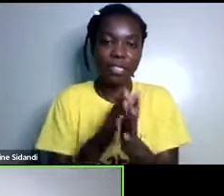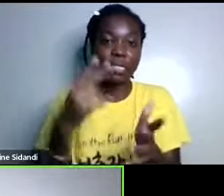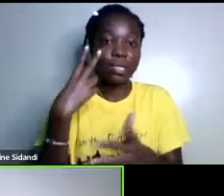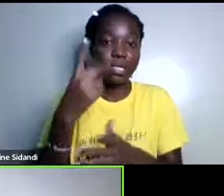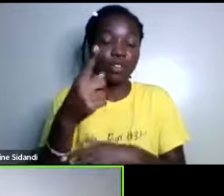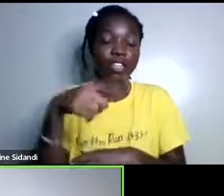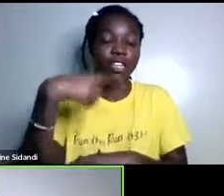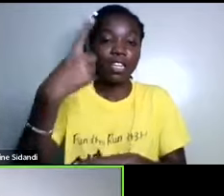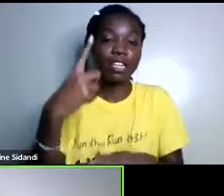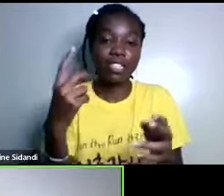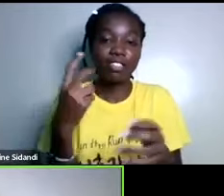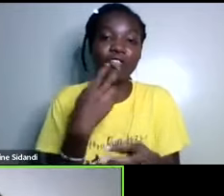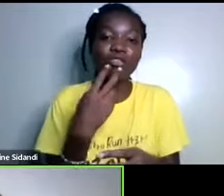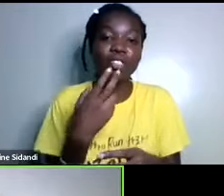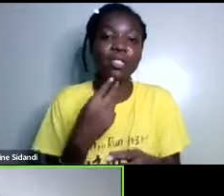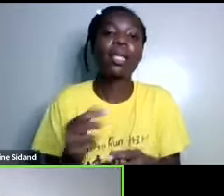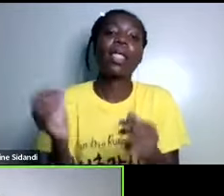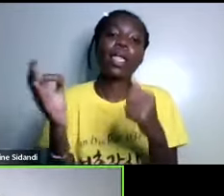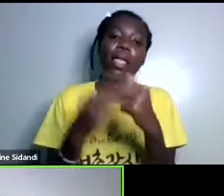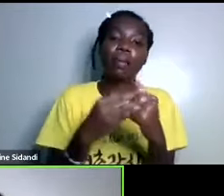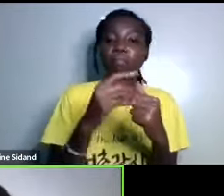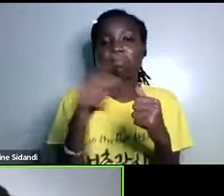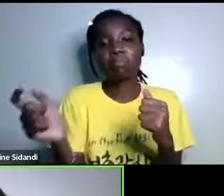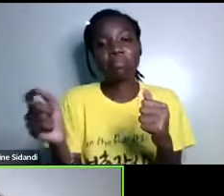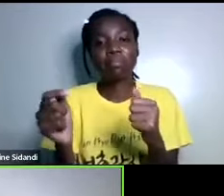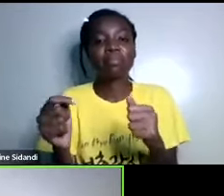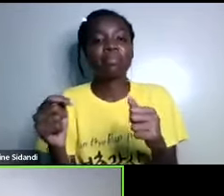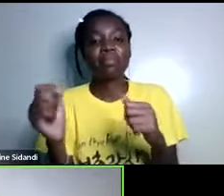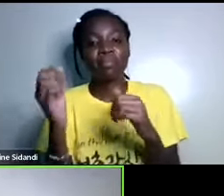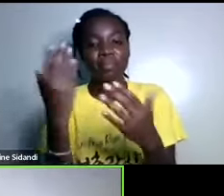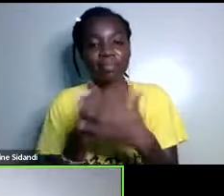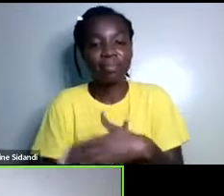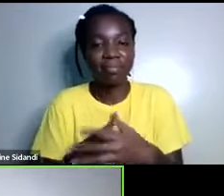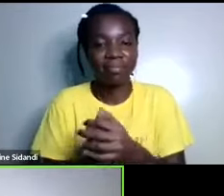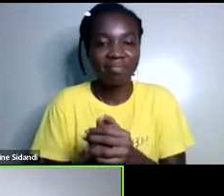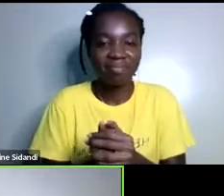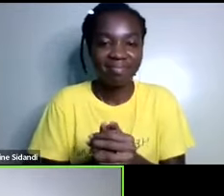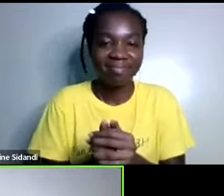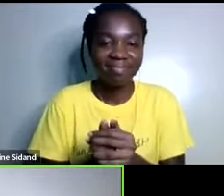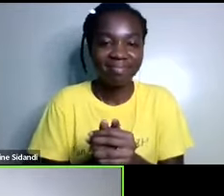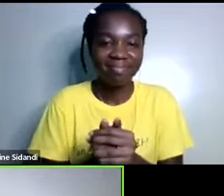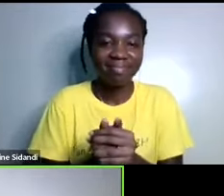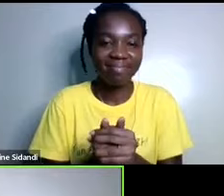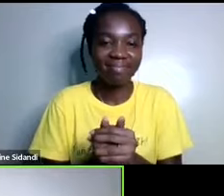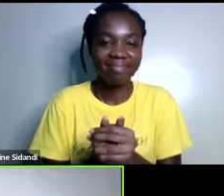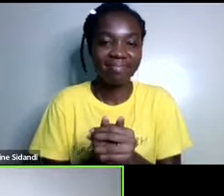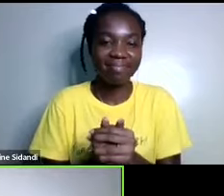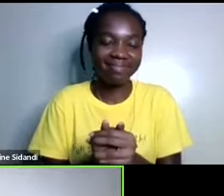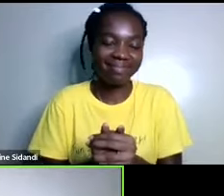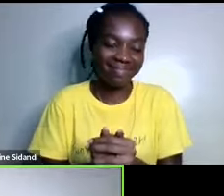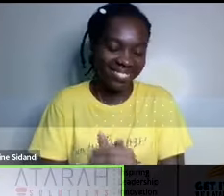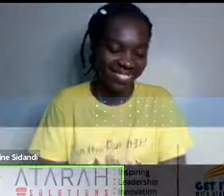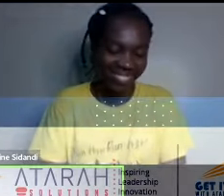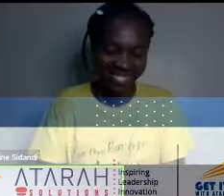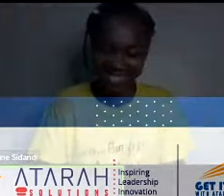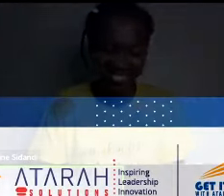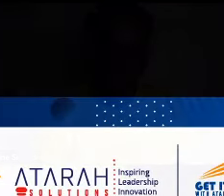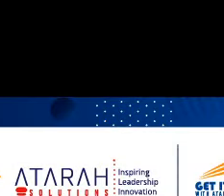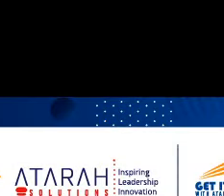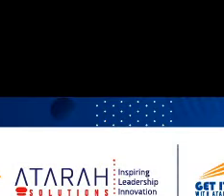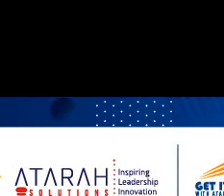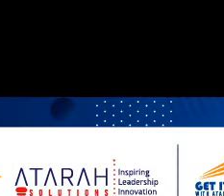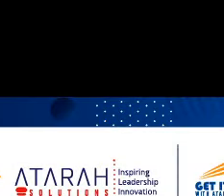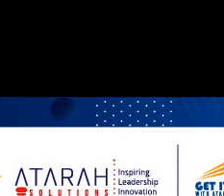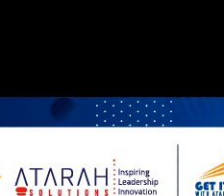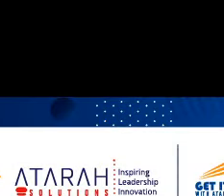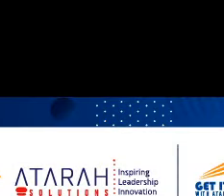from 8 p.m. to 9 p.m. Good night. Oh yeah, music coming up.